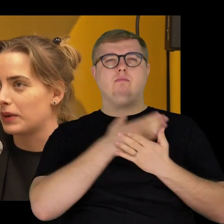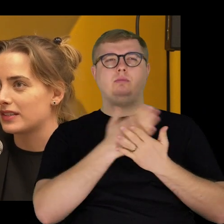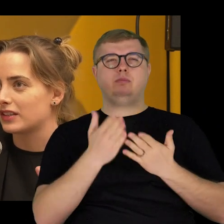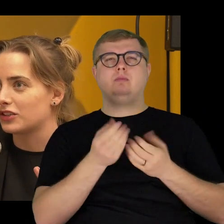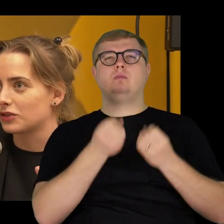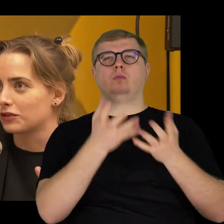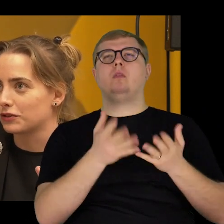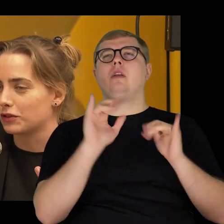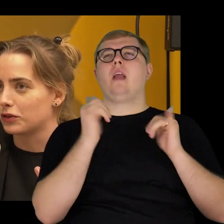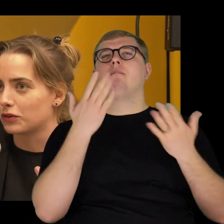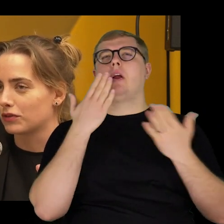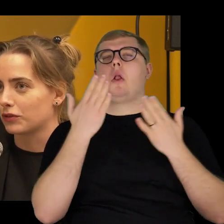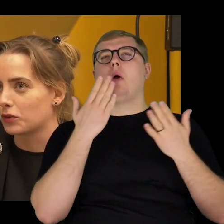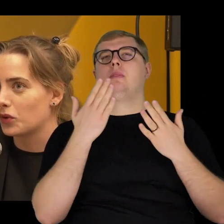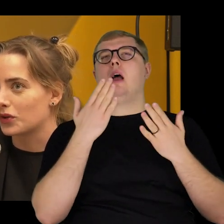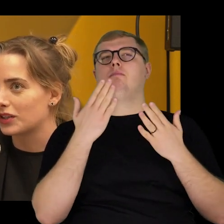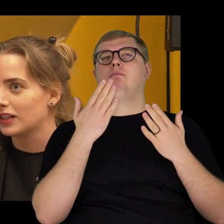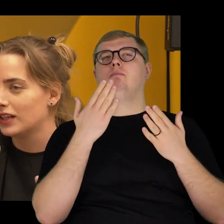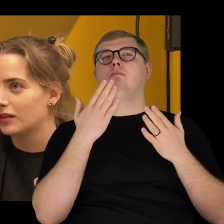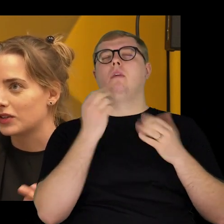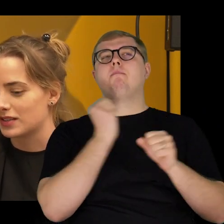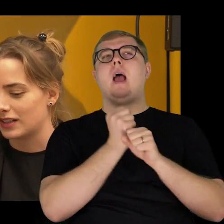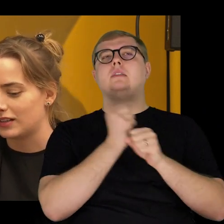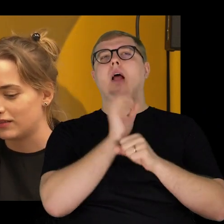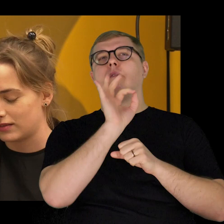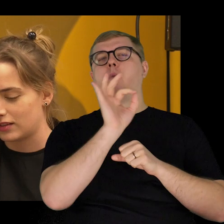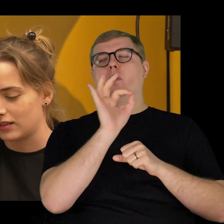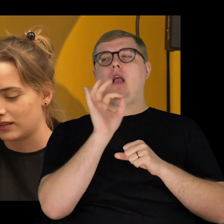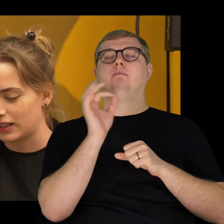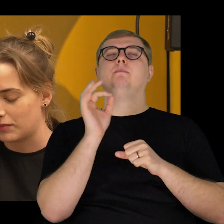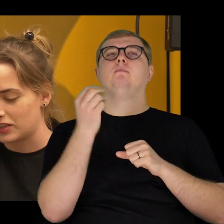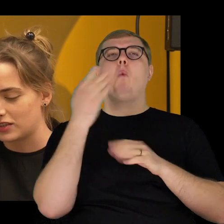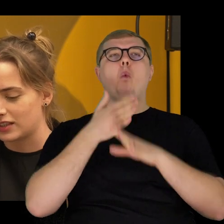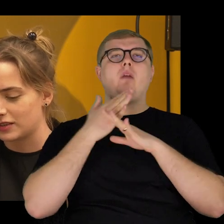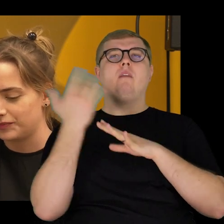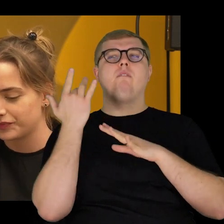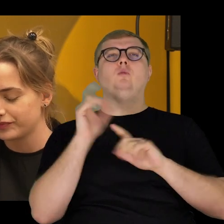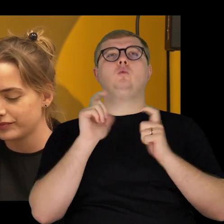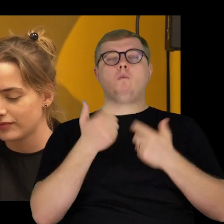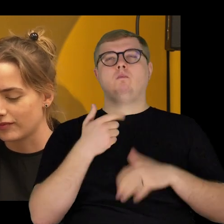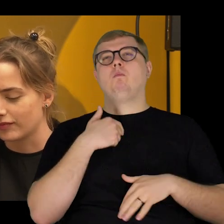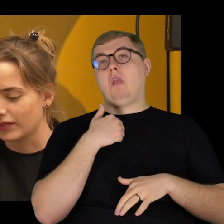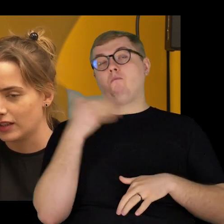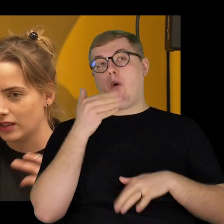the backstage of your work? Because I can imagine that